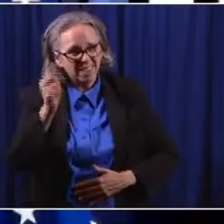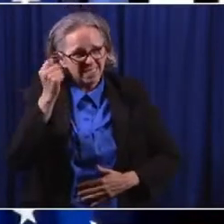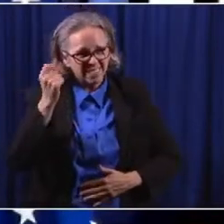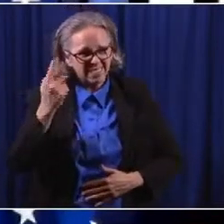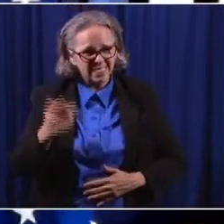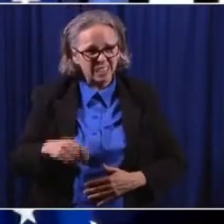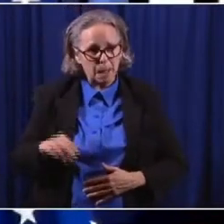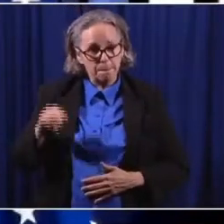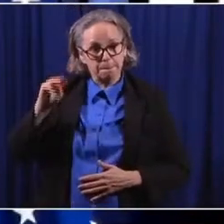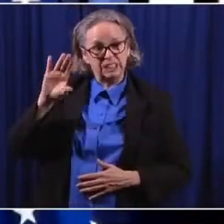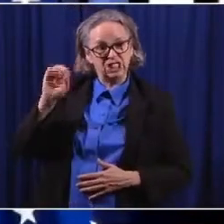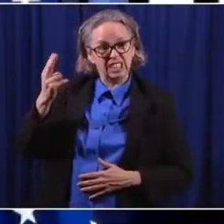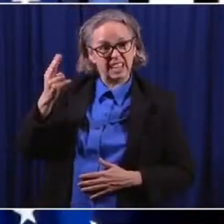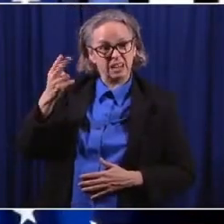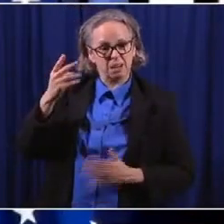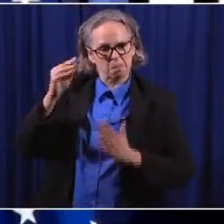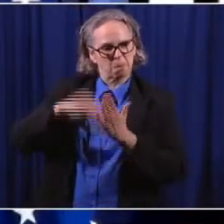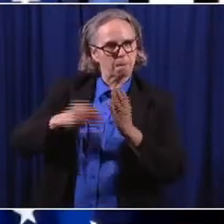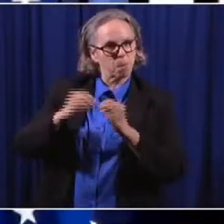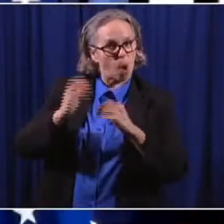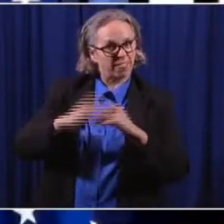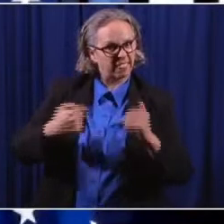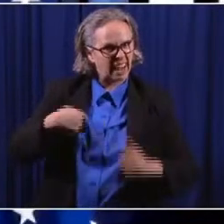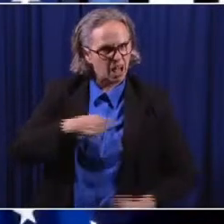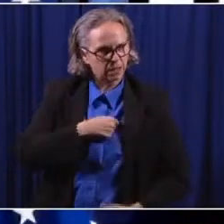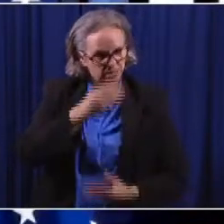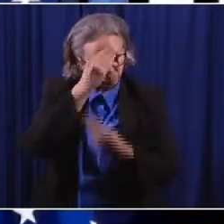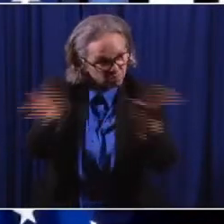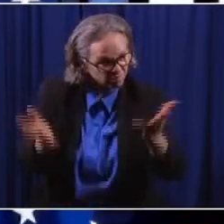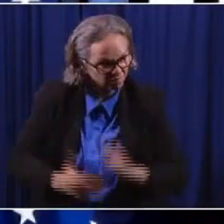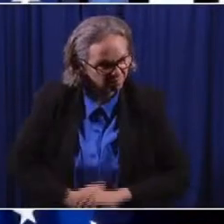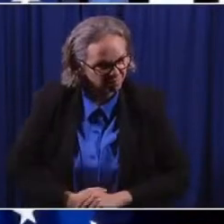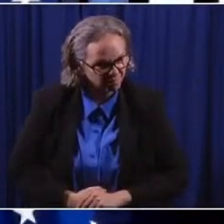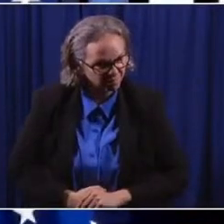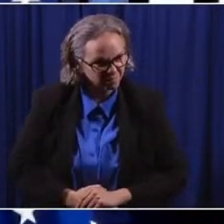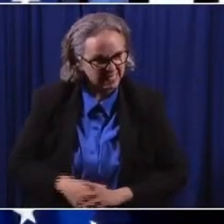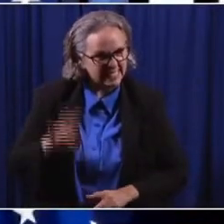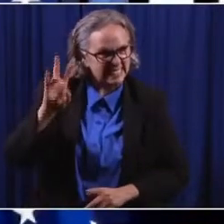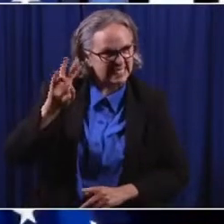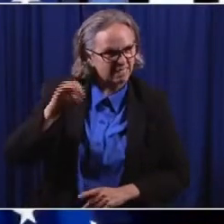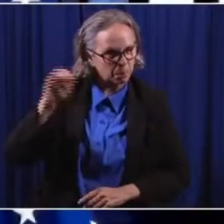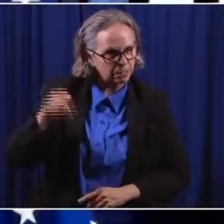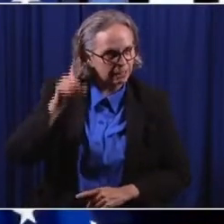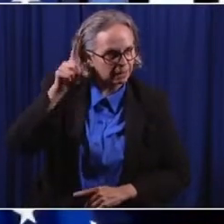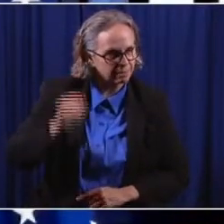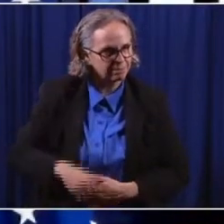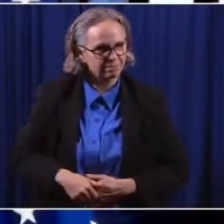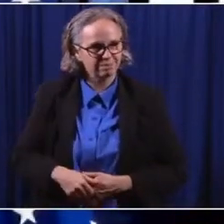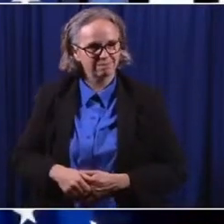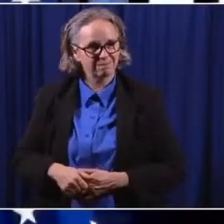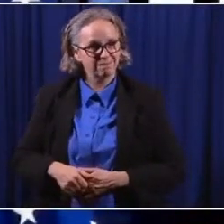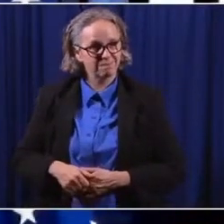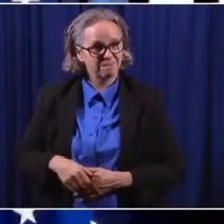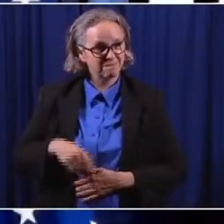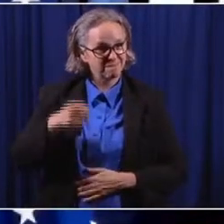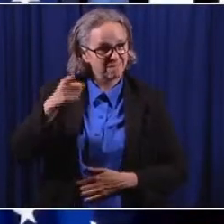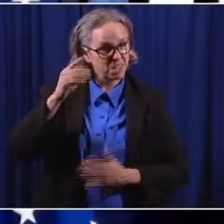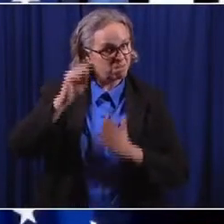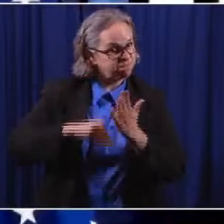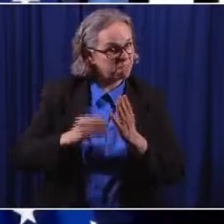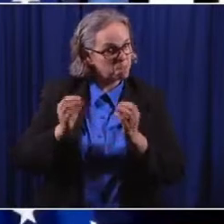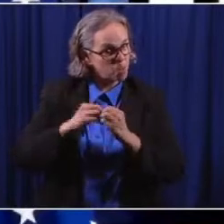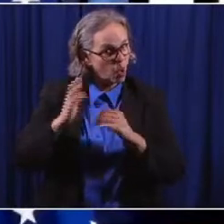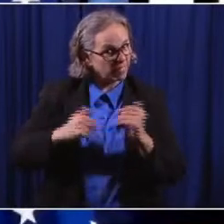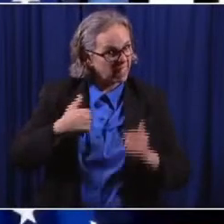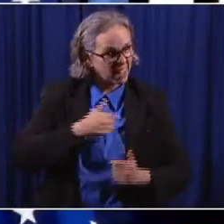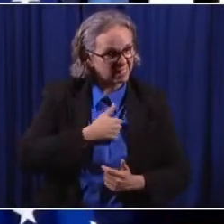other states are around us that we compete with are in the ballpark, are a little ahead of us, and the deadline's about